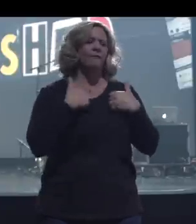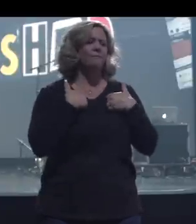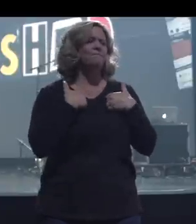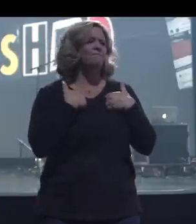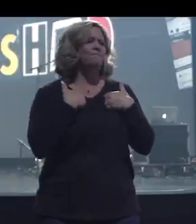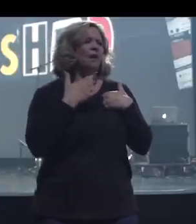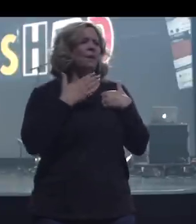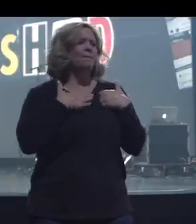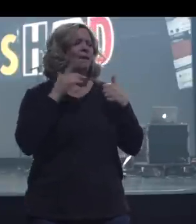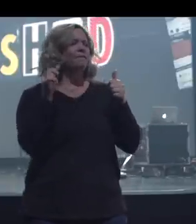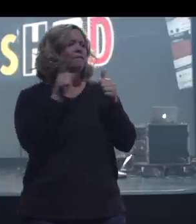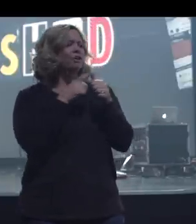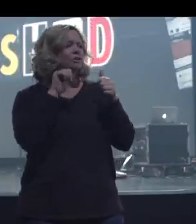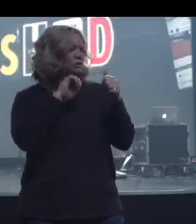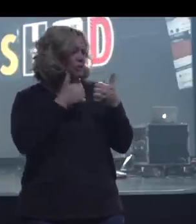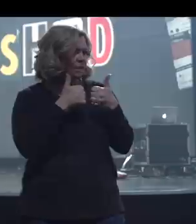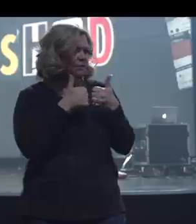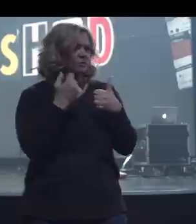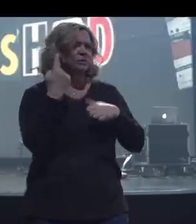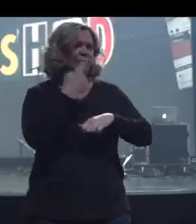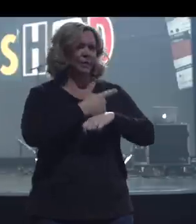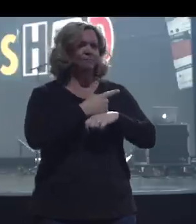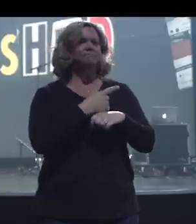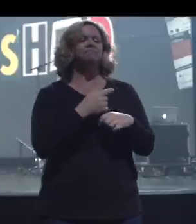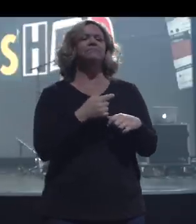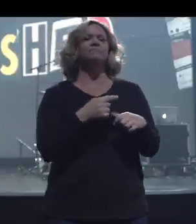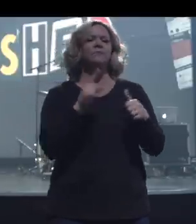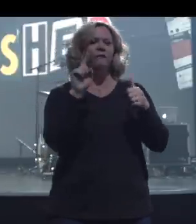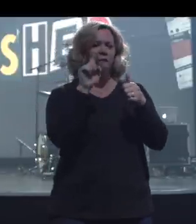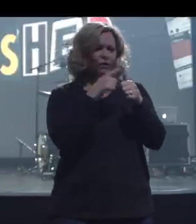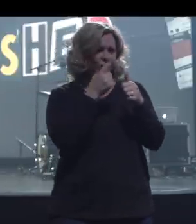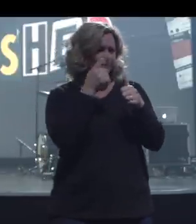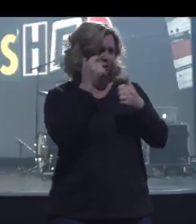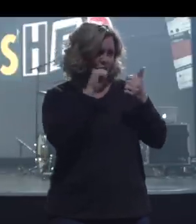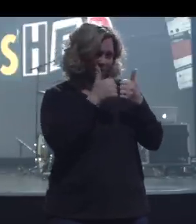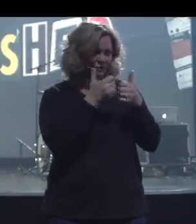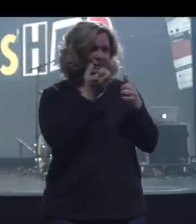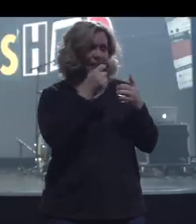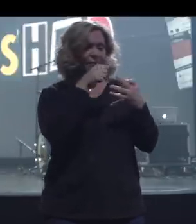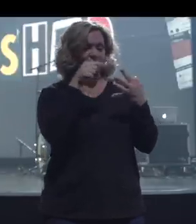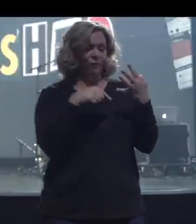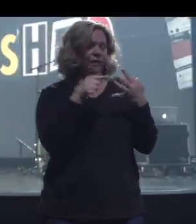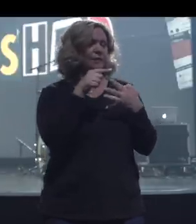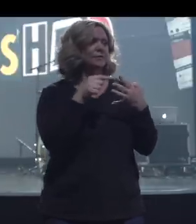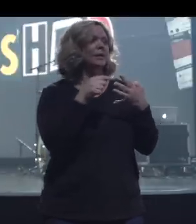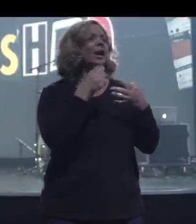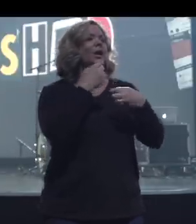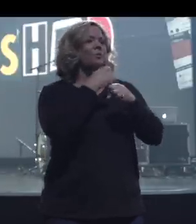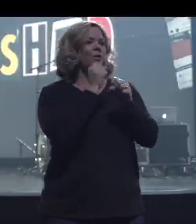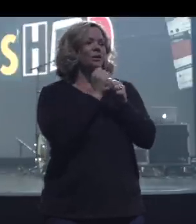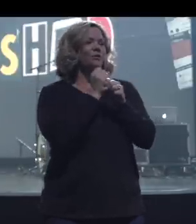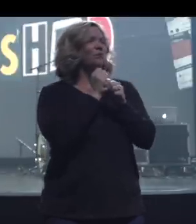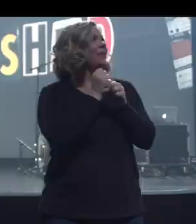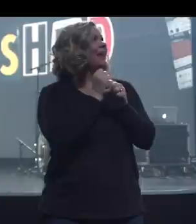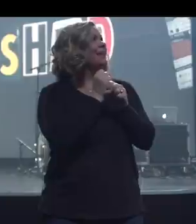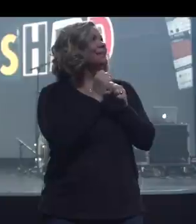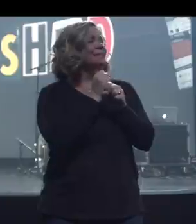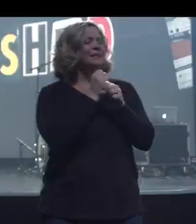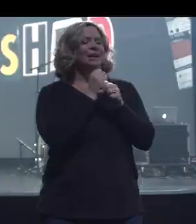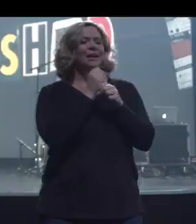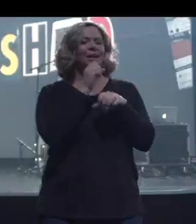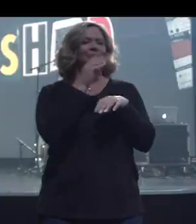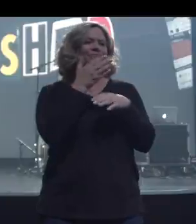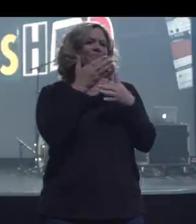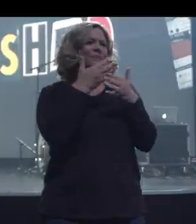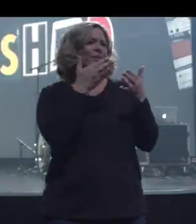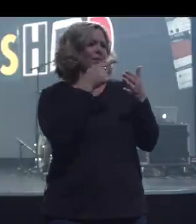my first challenge to you today. My first challenge is I want you to take these four things. We're gonna create a social square for you on social media